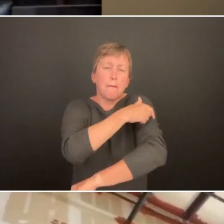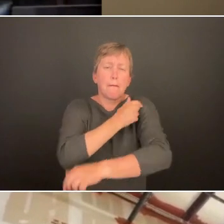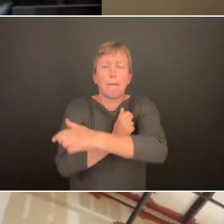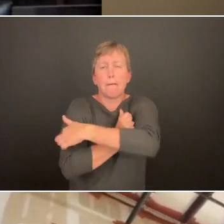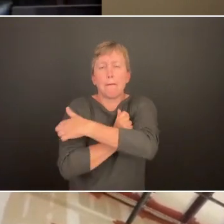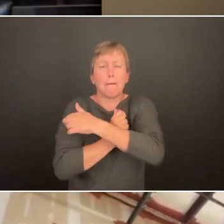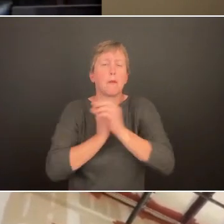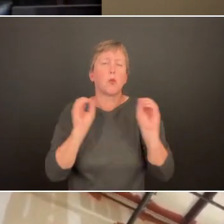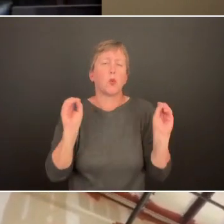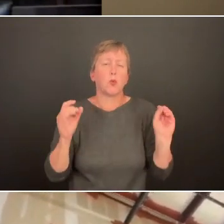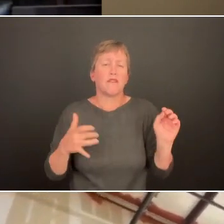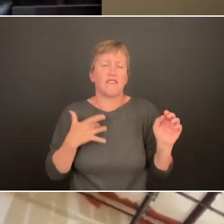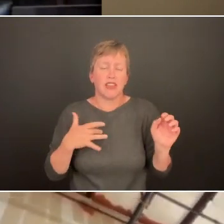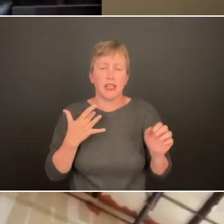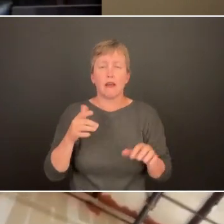on the backside of my arms.